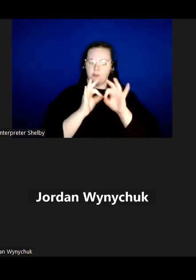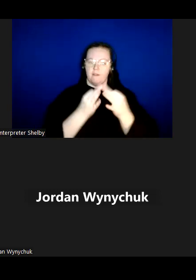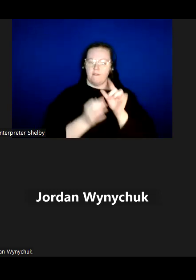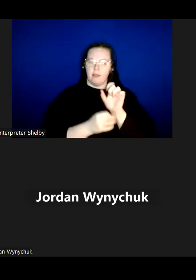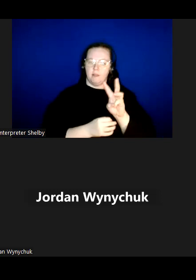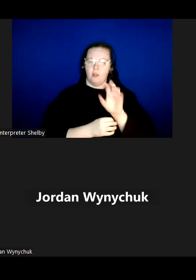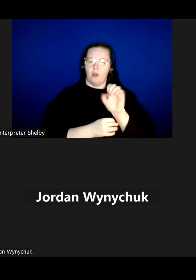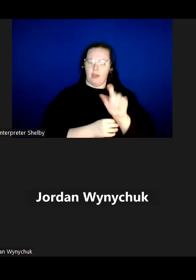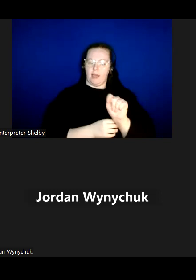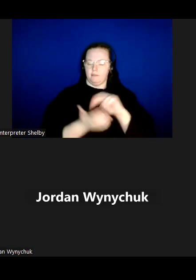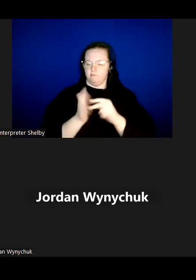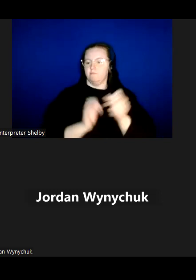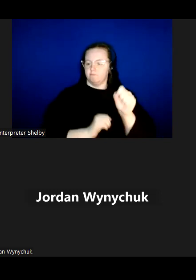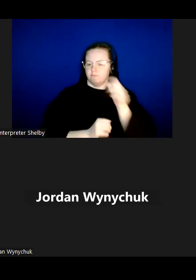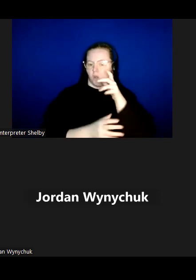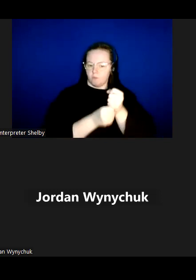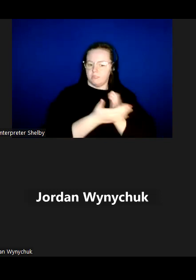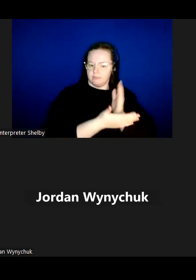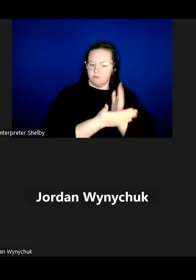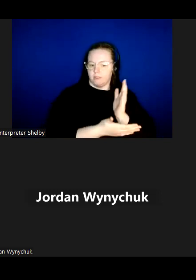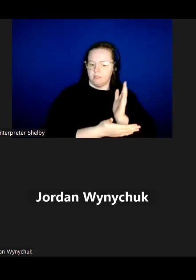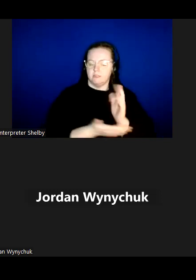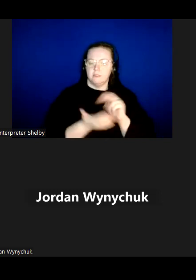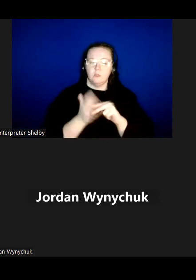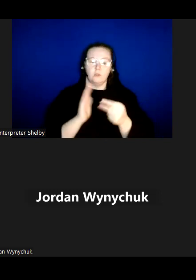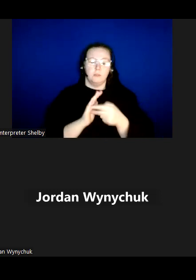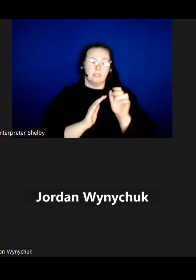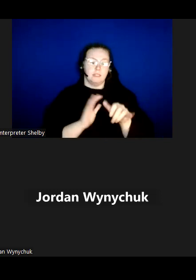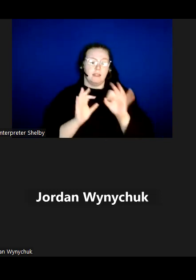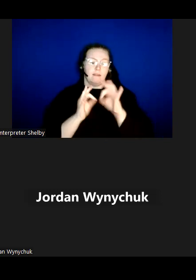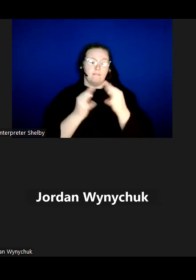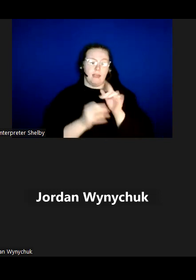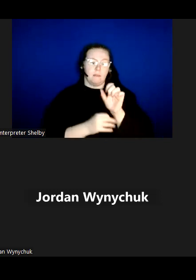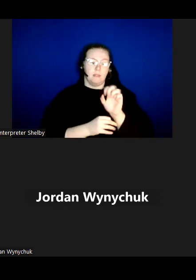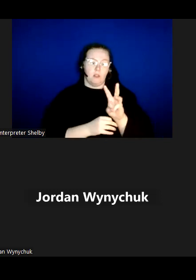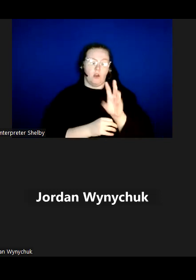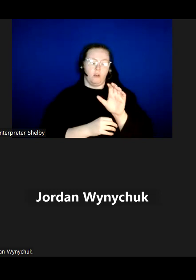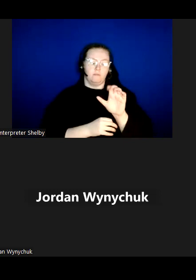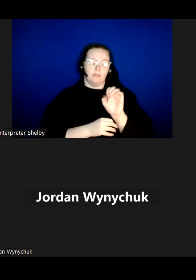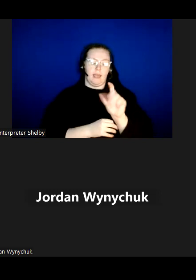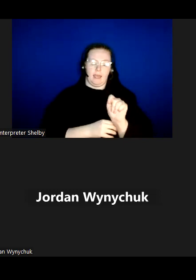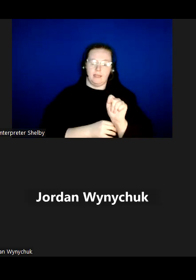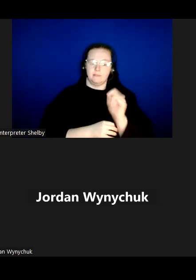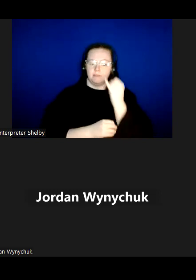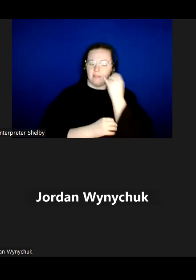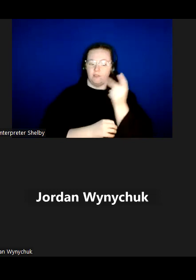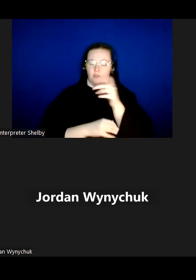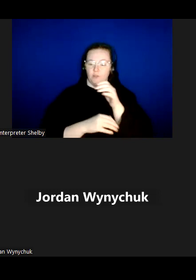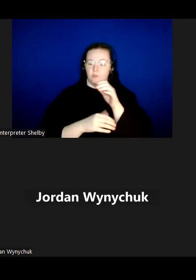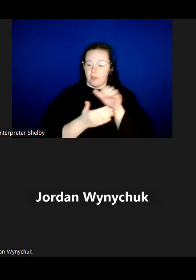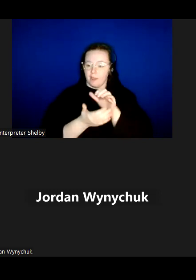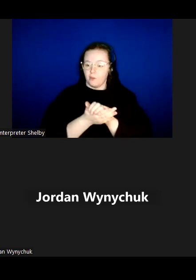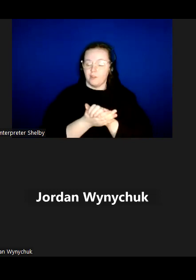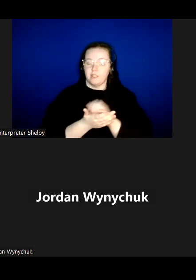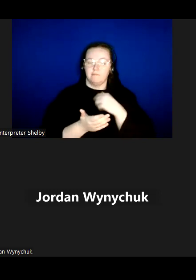What this means is that the Family Law Act states that only married couples, so you've got the ring on the finger, you had the party,